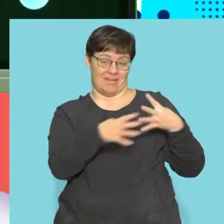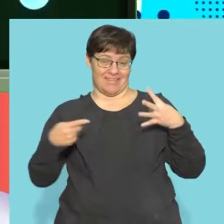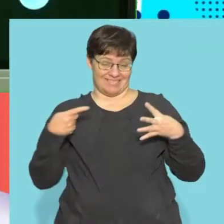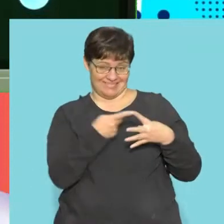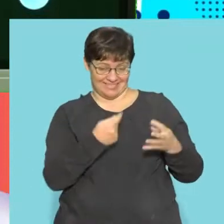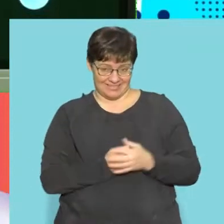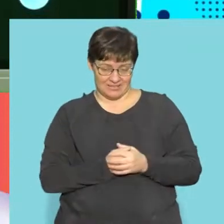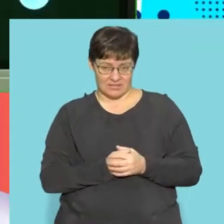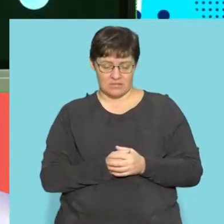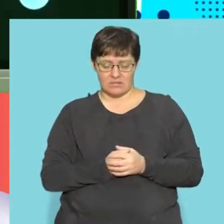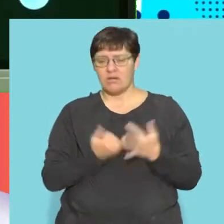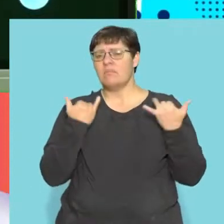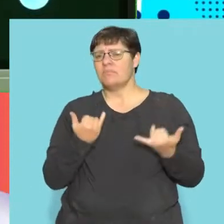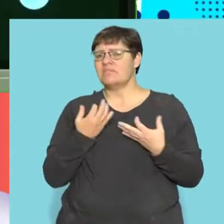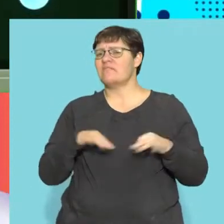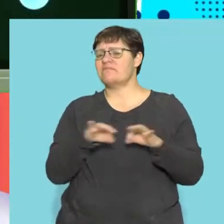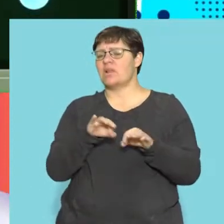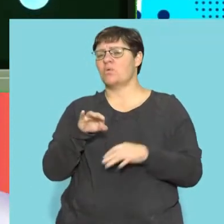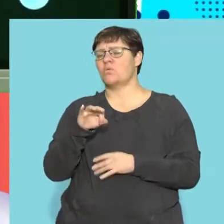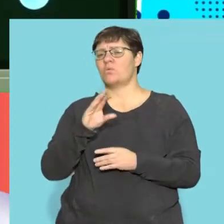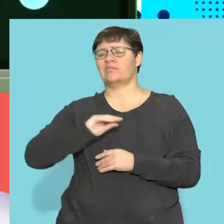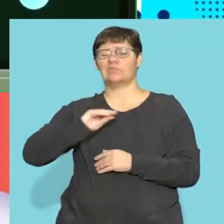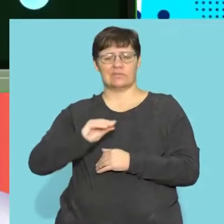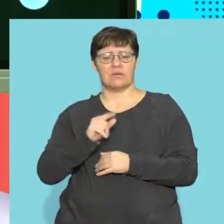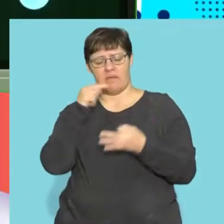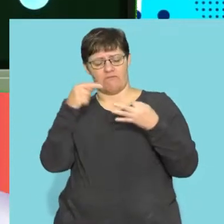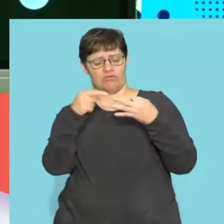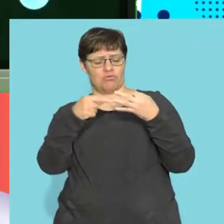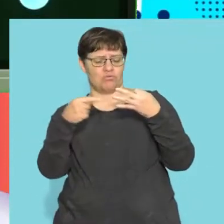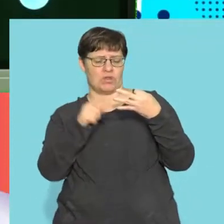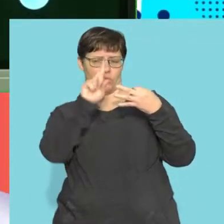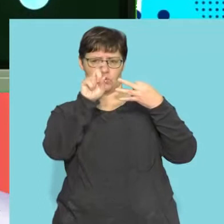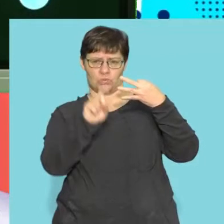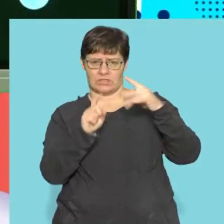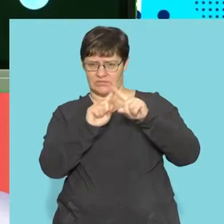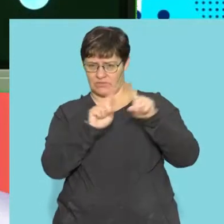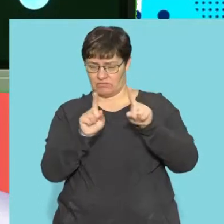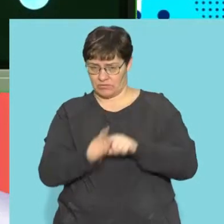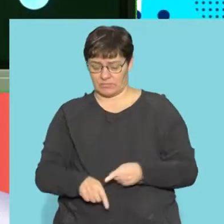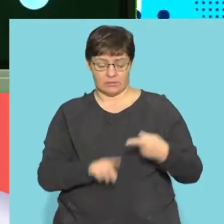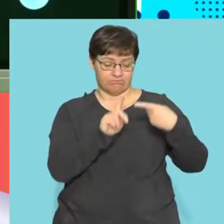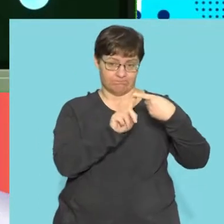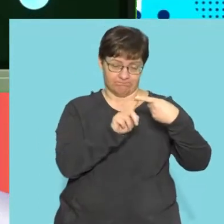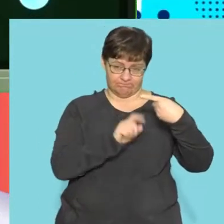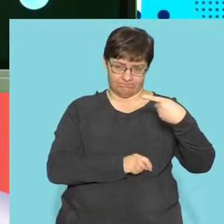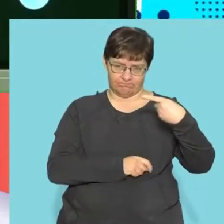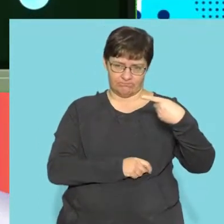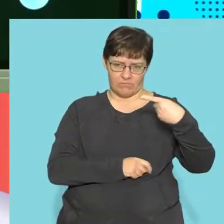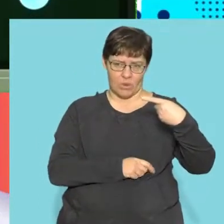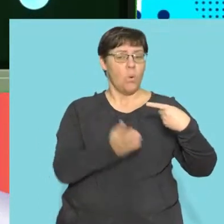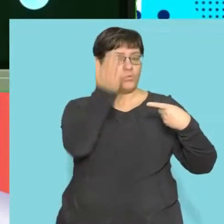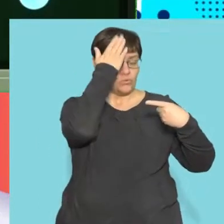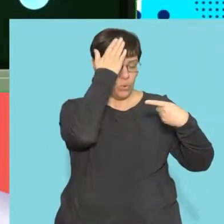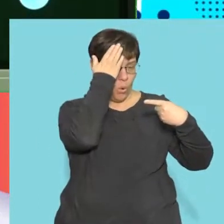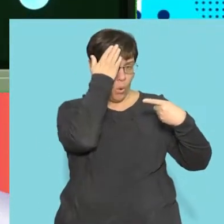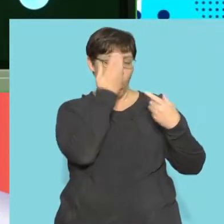value annuity, there's 3 types of questions that you will get there. One will be, you know what the present value